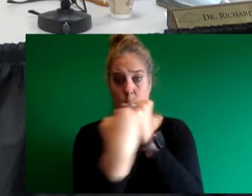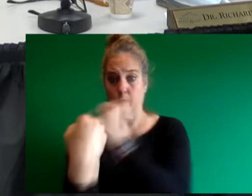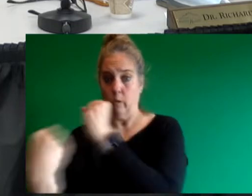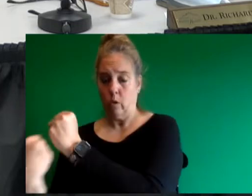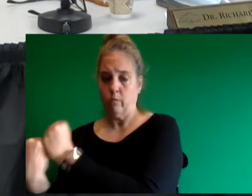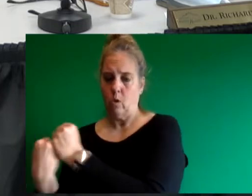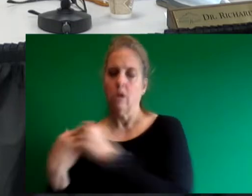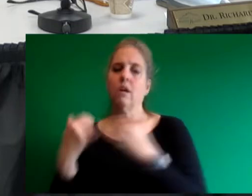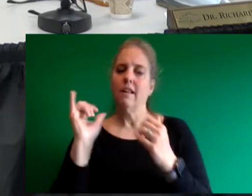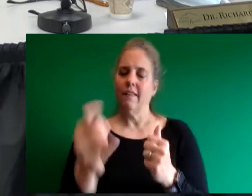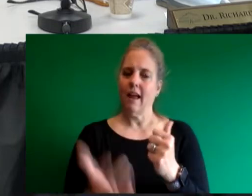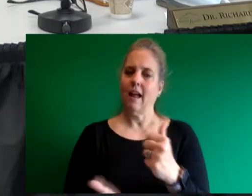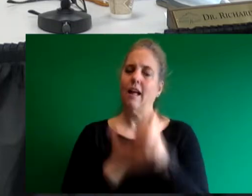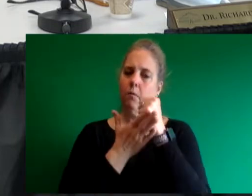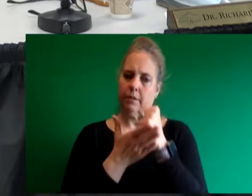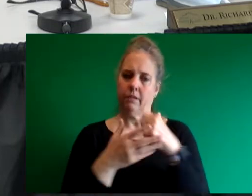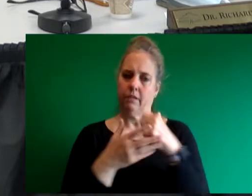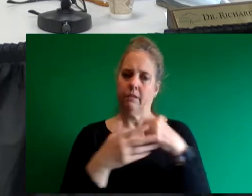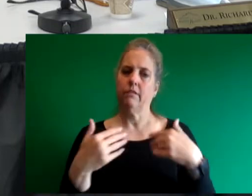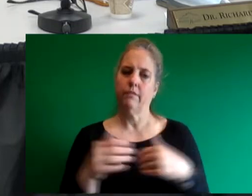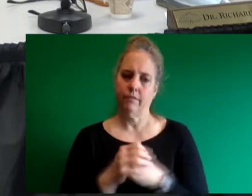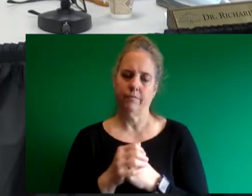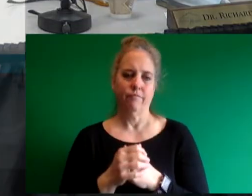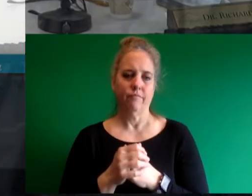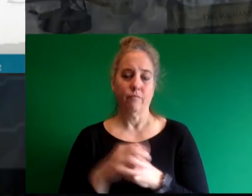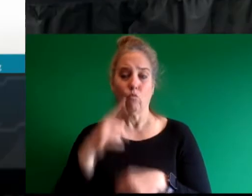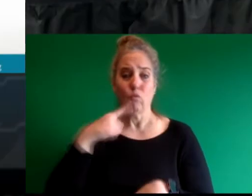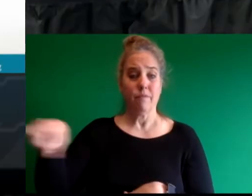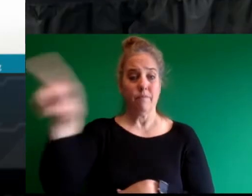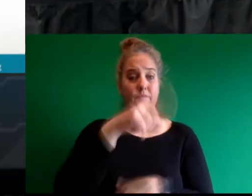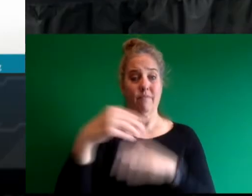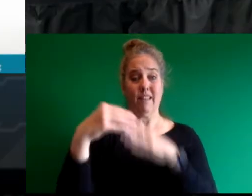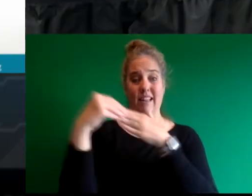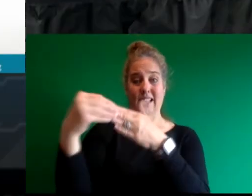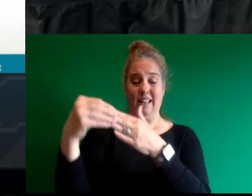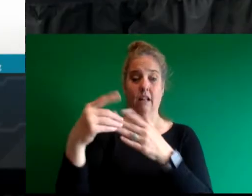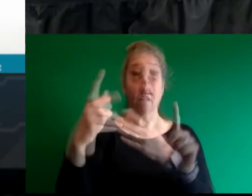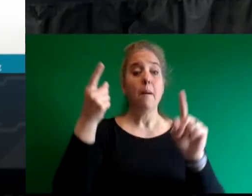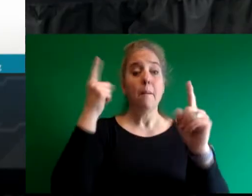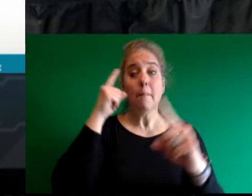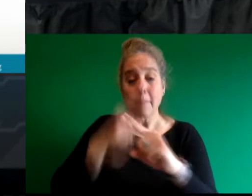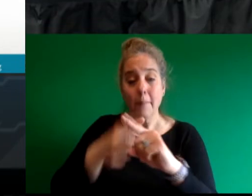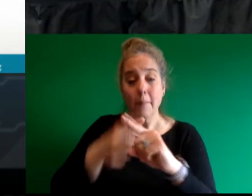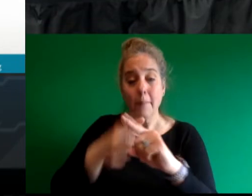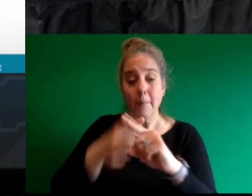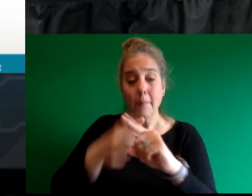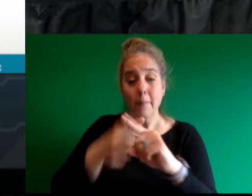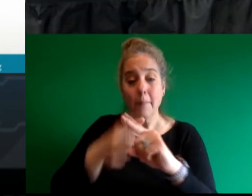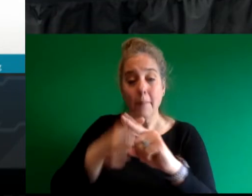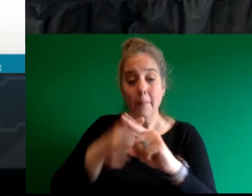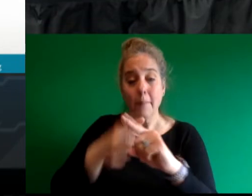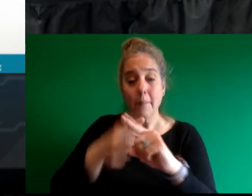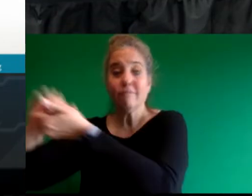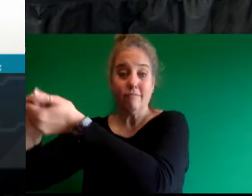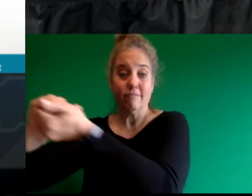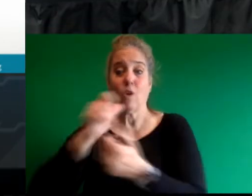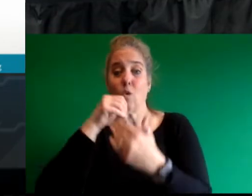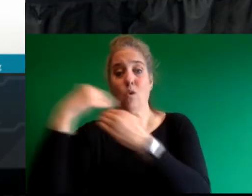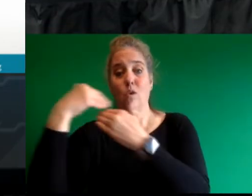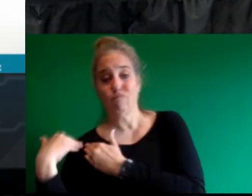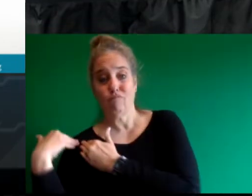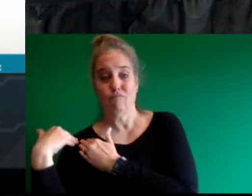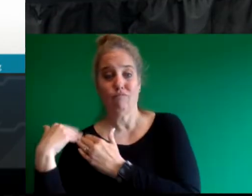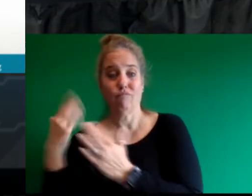our leadership team, as well as the program managers and anyone that oversees a budget, because this is teamwork, and this is significant